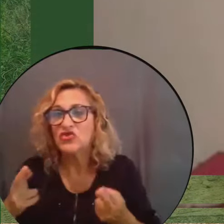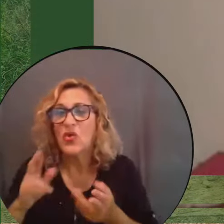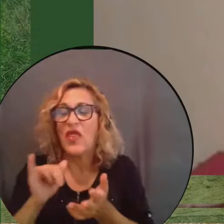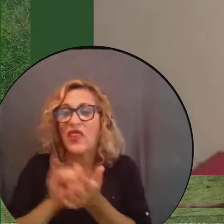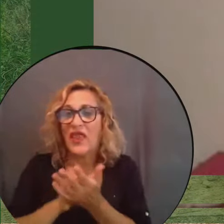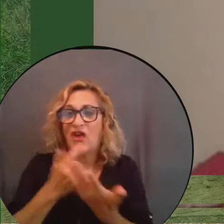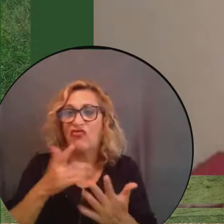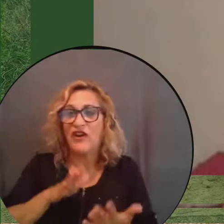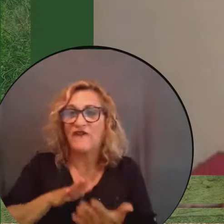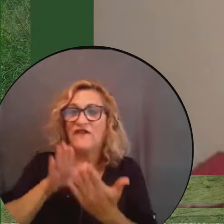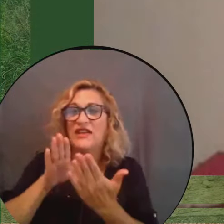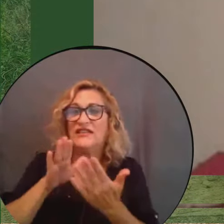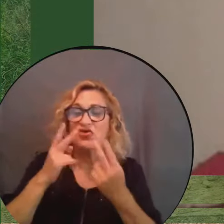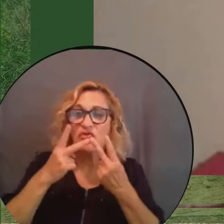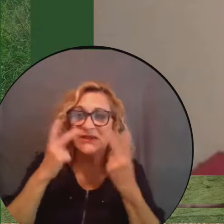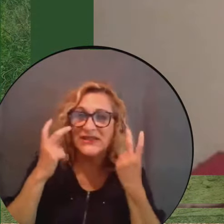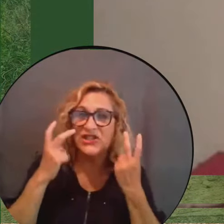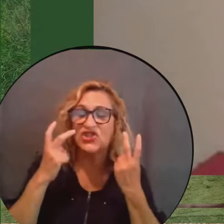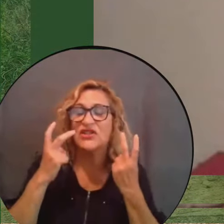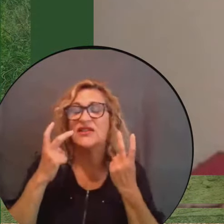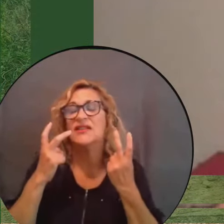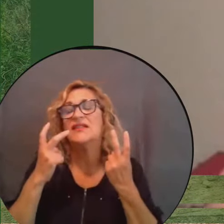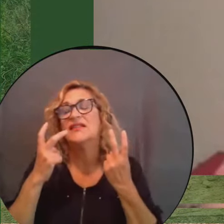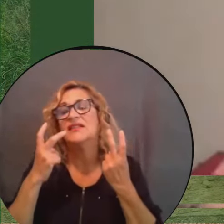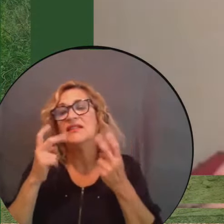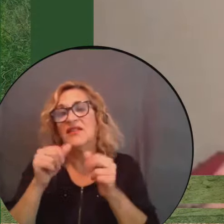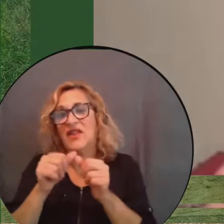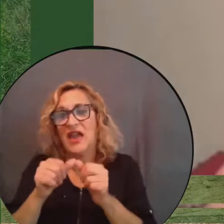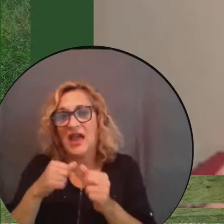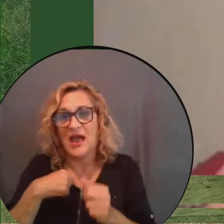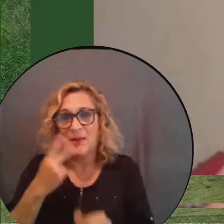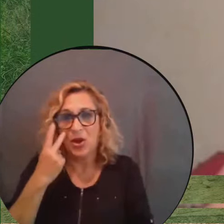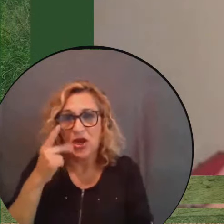in other areas, looking at you, SESTA, FOSTA.